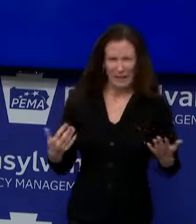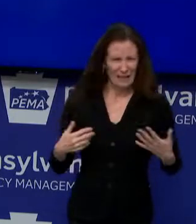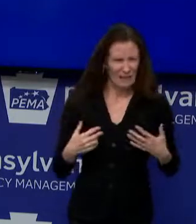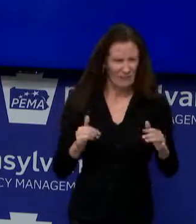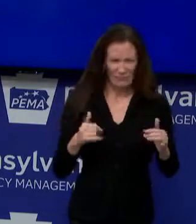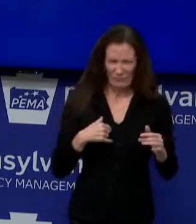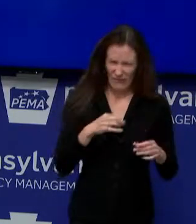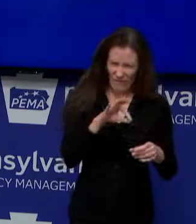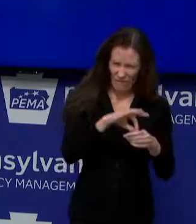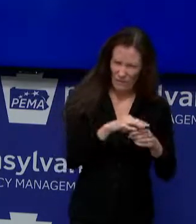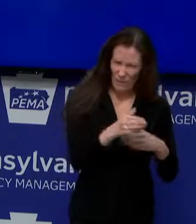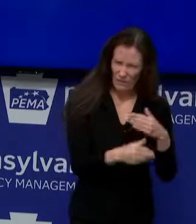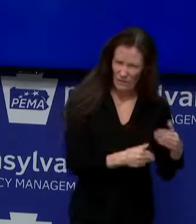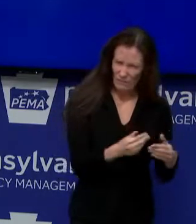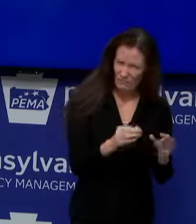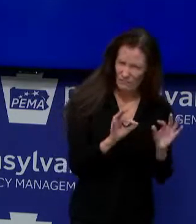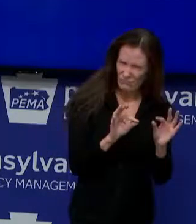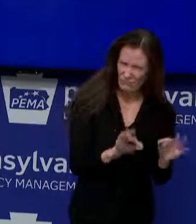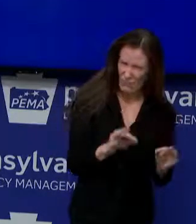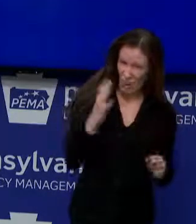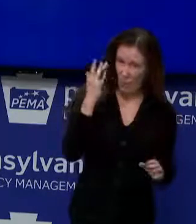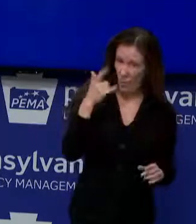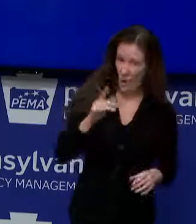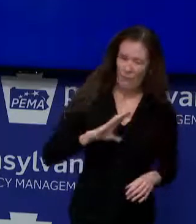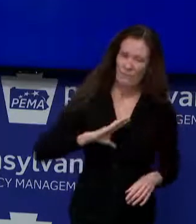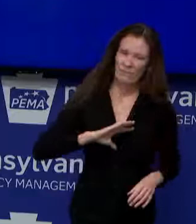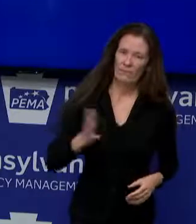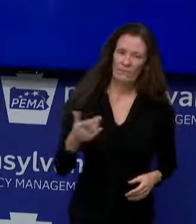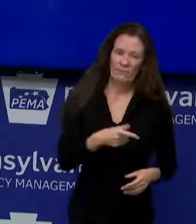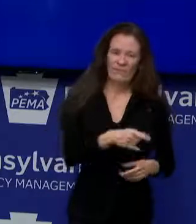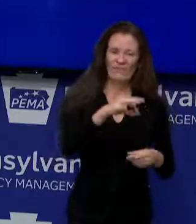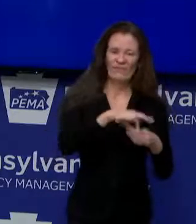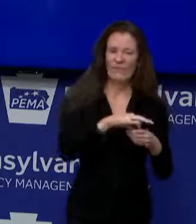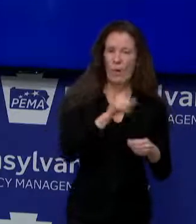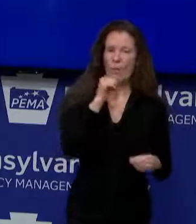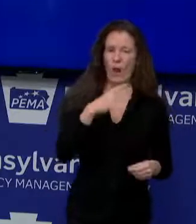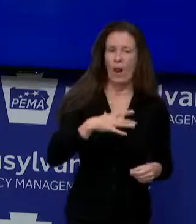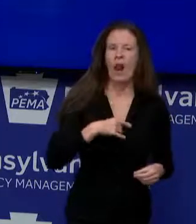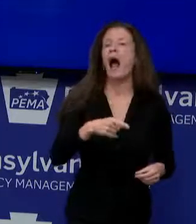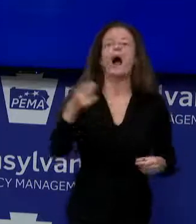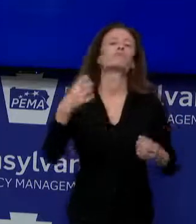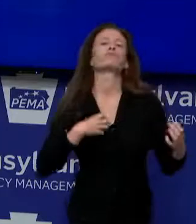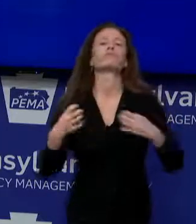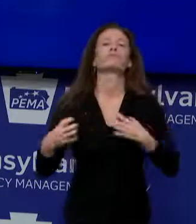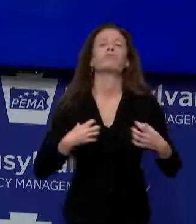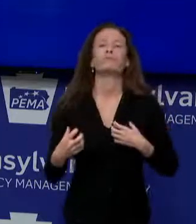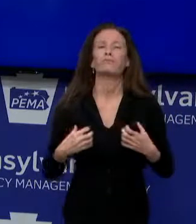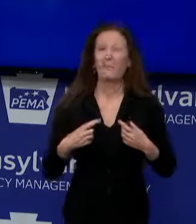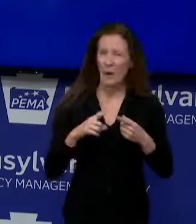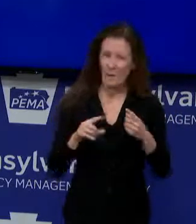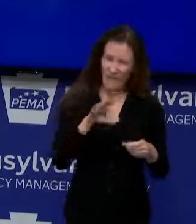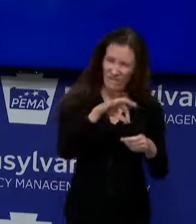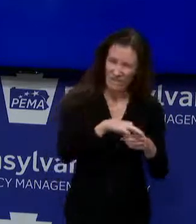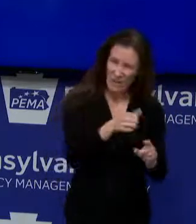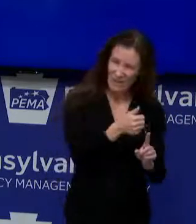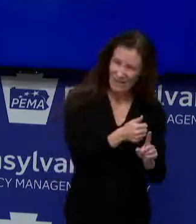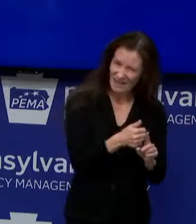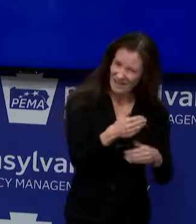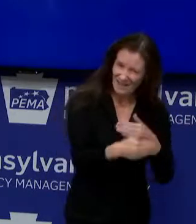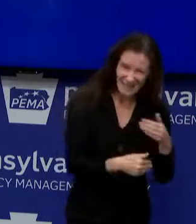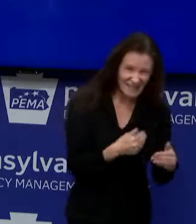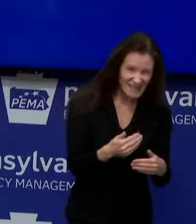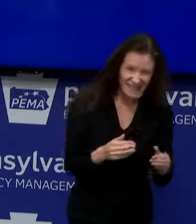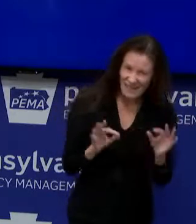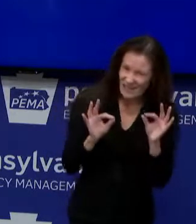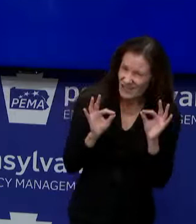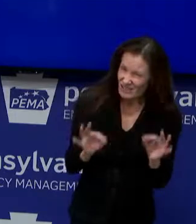election, not because of the way it was handled, because I was elected the same way, but because of who the voters voted